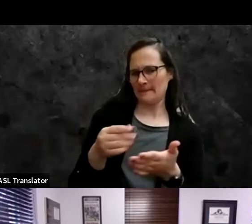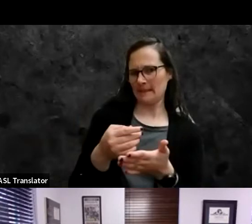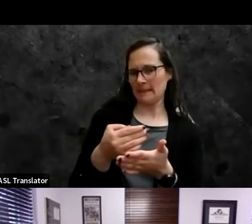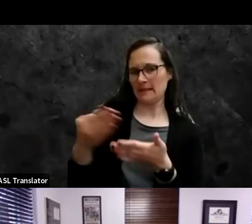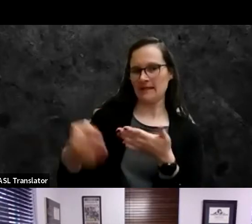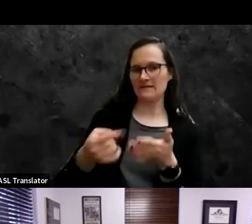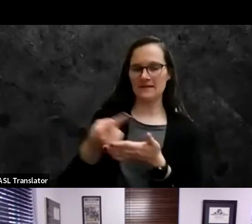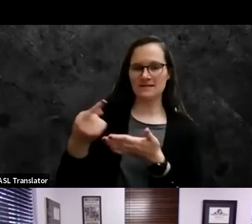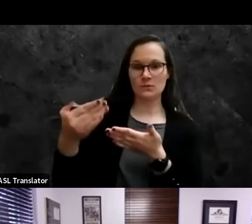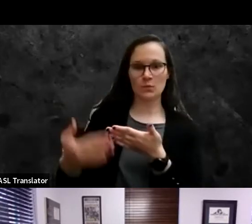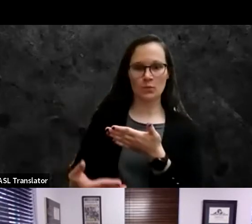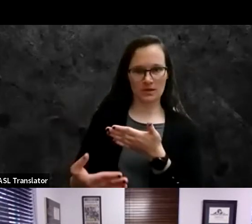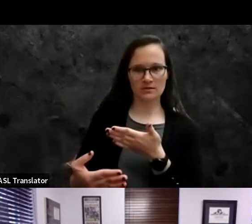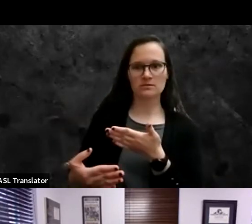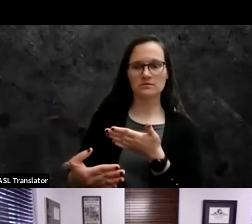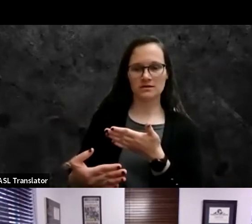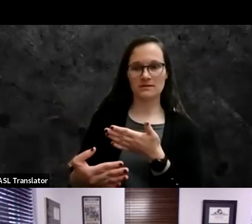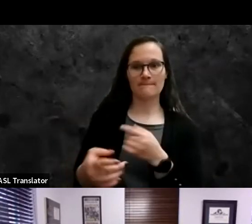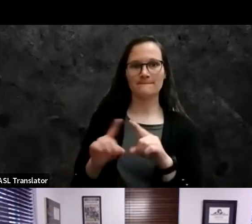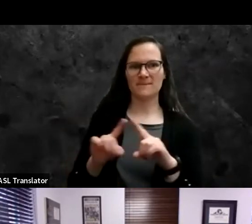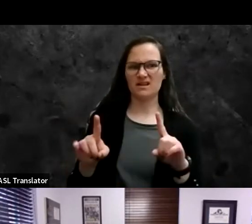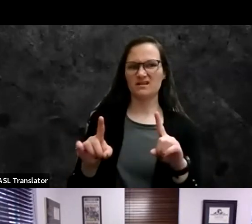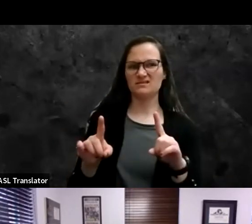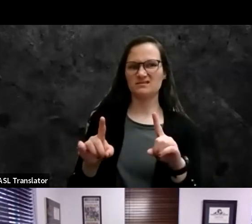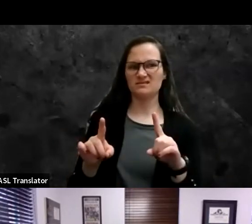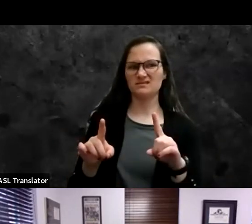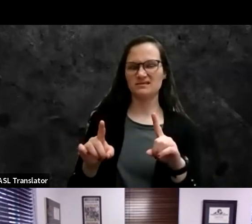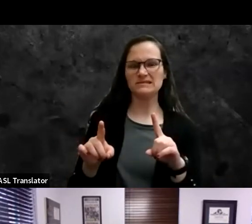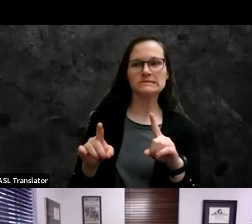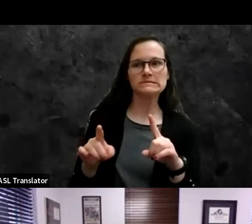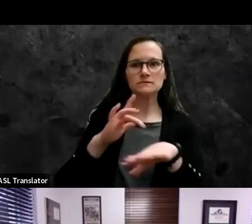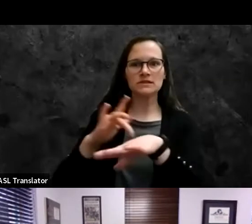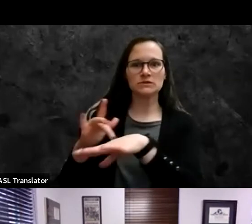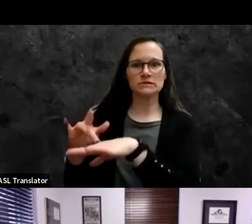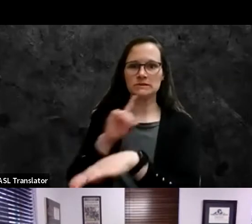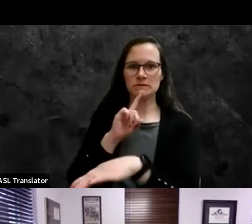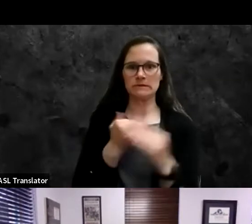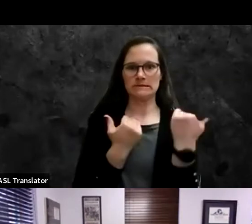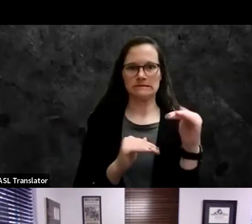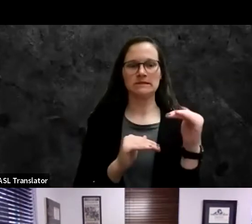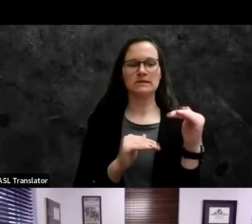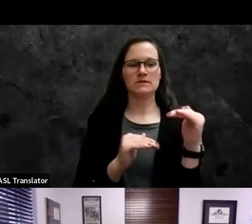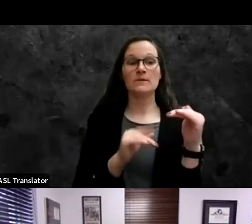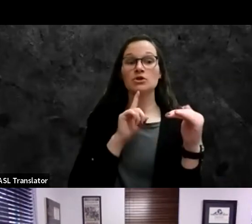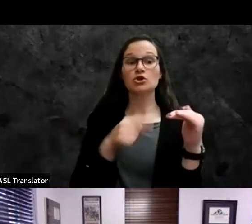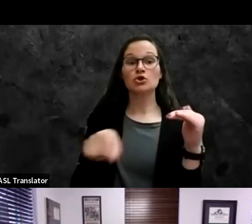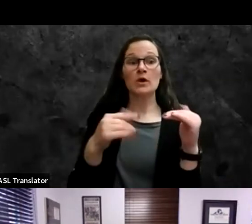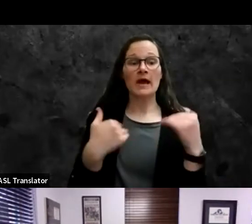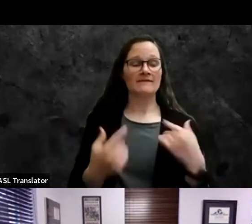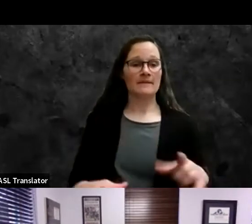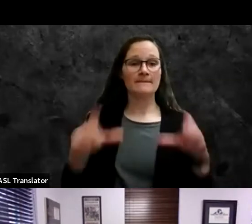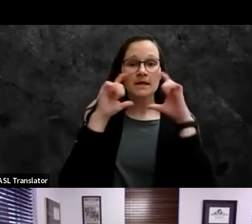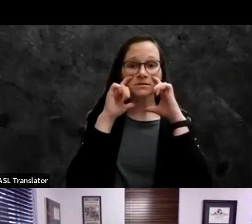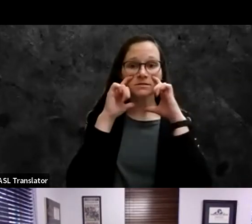know that there are supply chain issues everywhere. Make sure that you have a mask, which I'm sure that you do, and the surgical